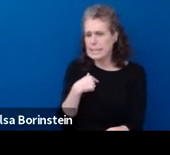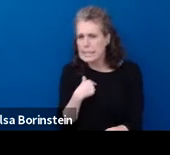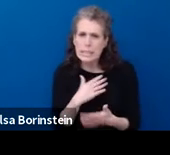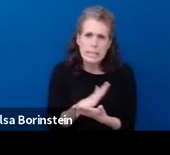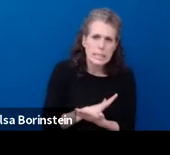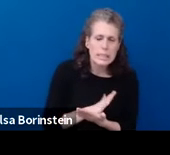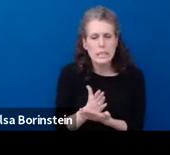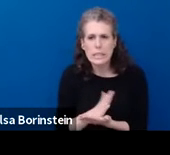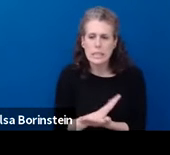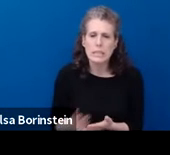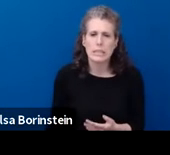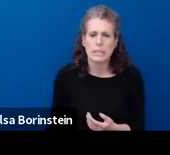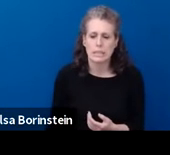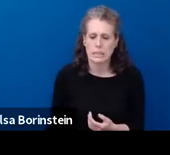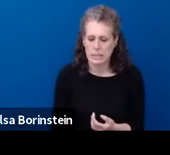how much